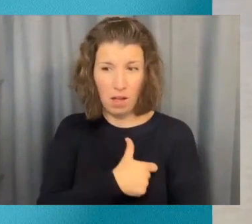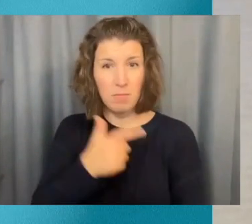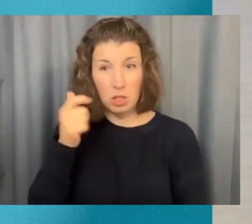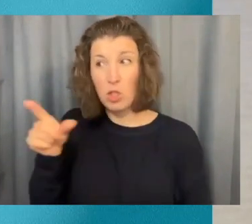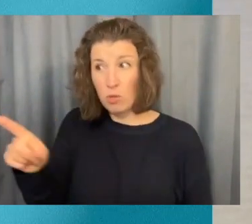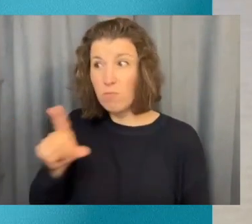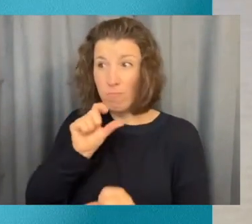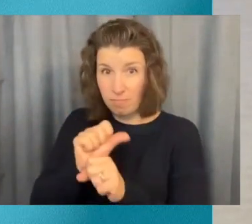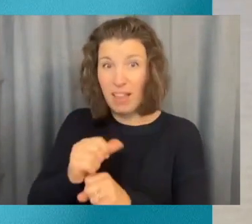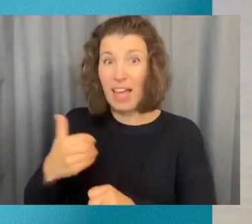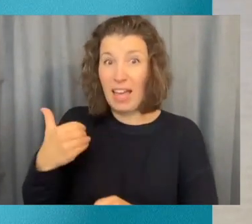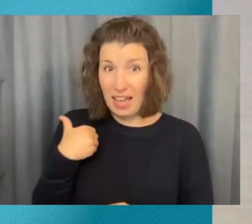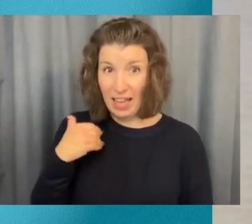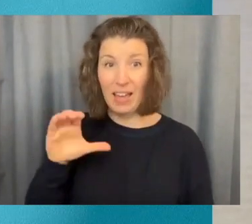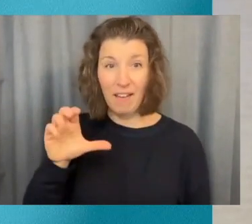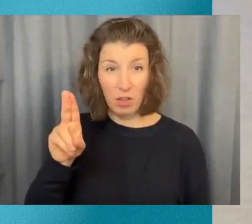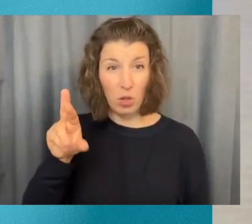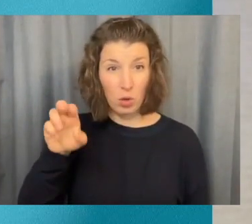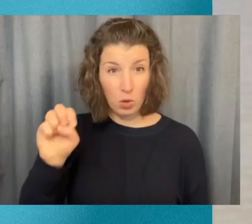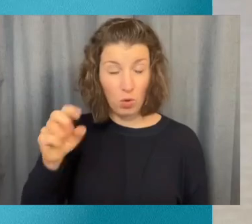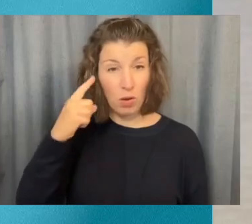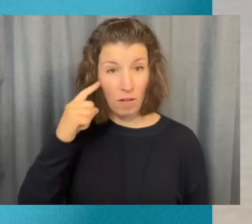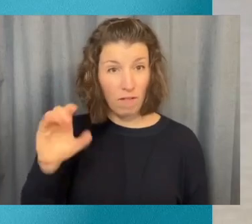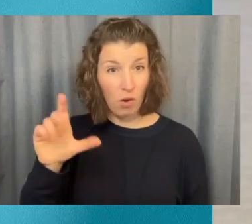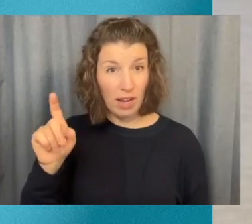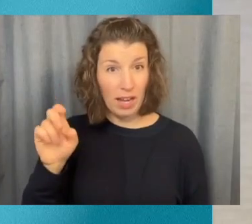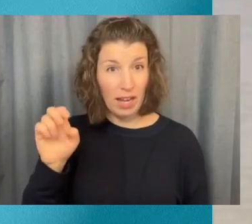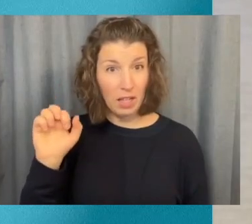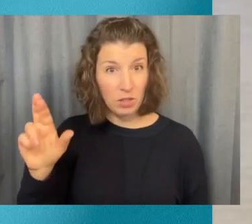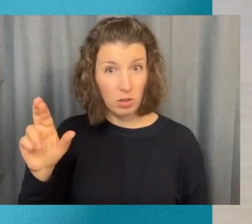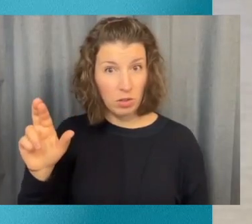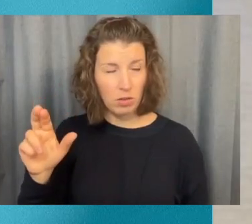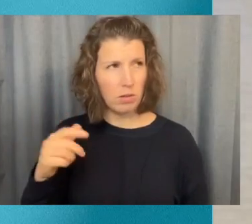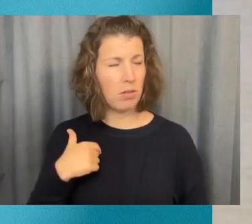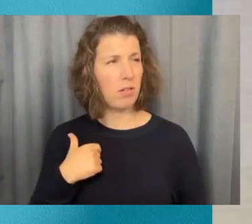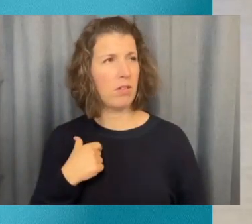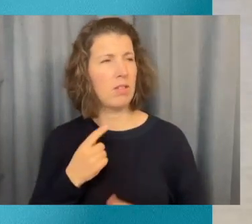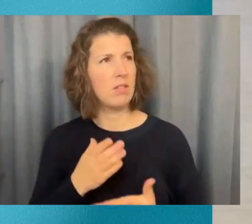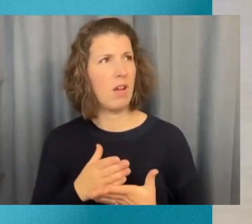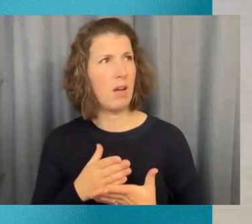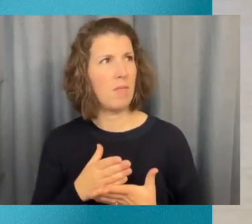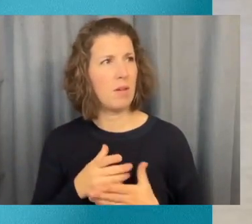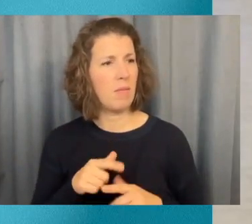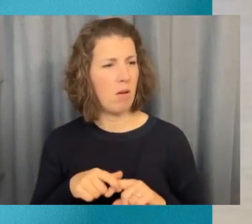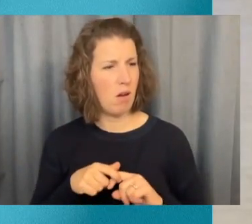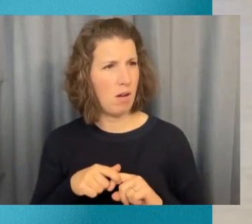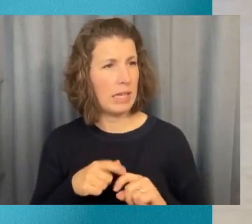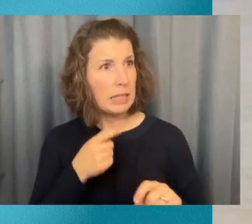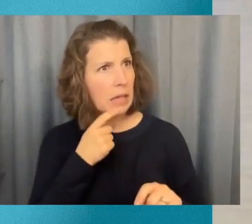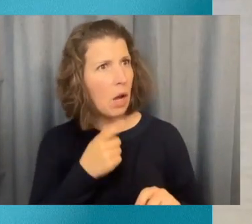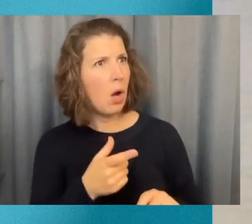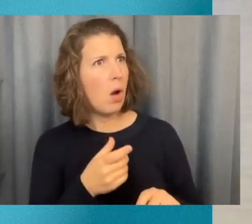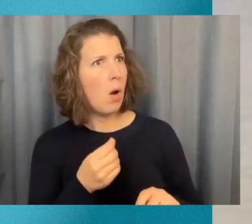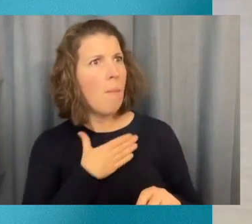I stopped, paused, and said, oh my God, how did you know? You should have seen the look on his face.